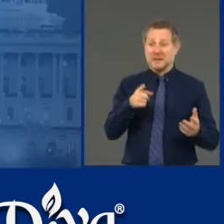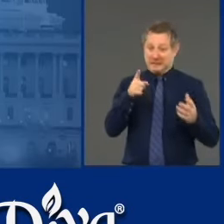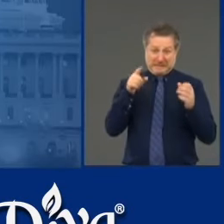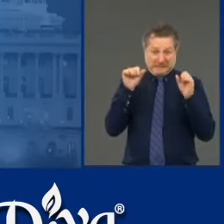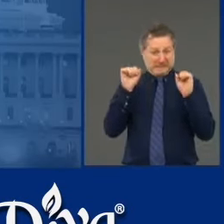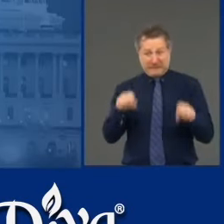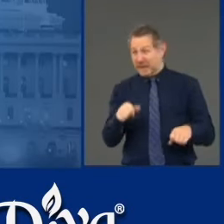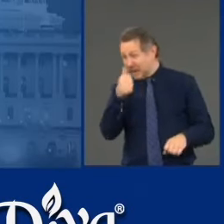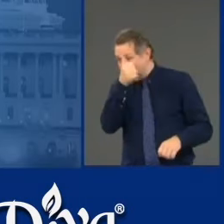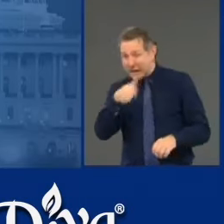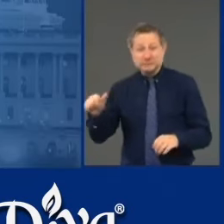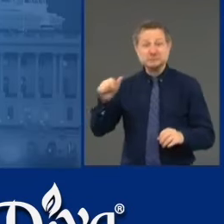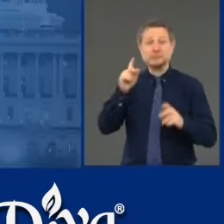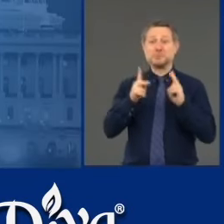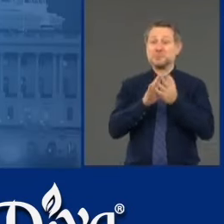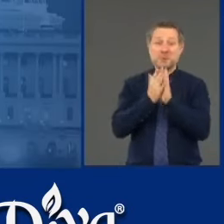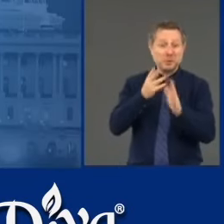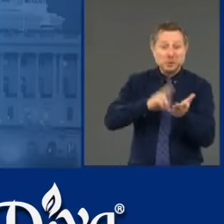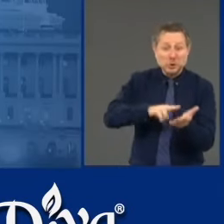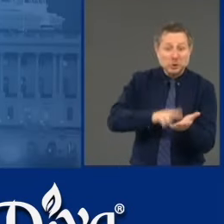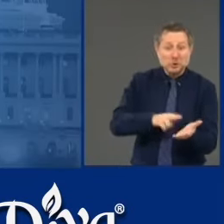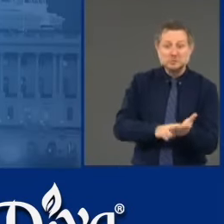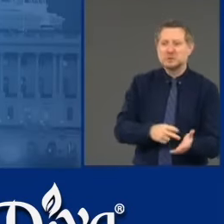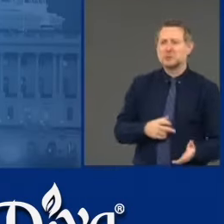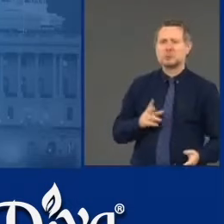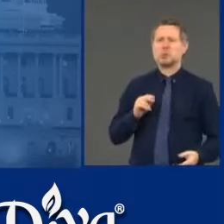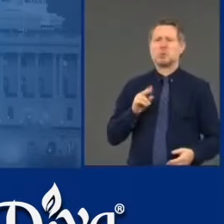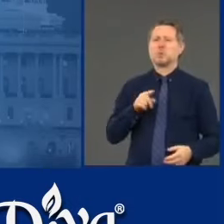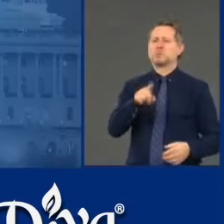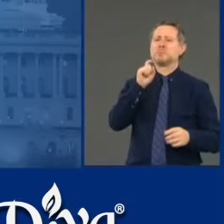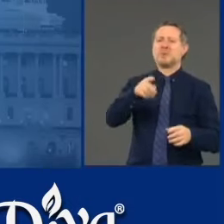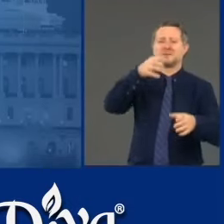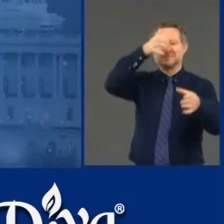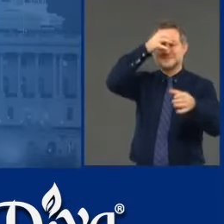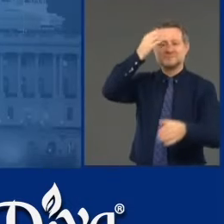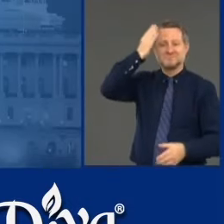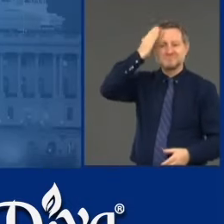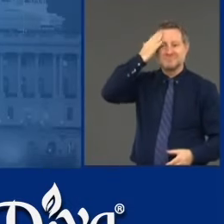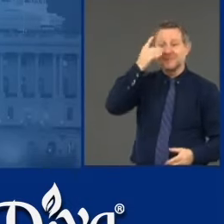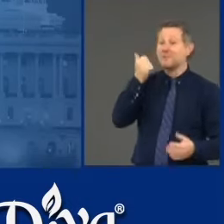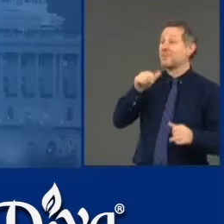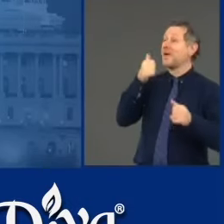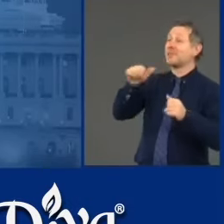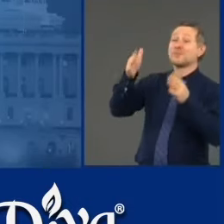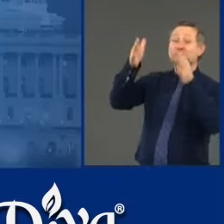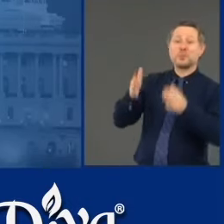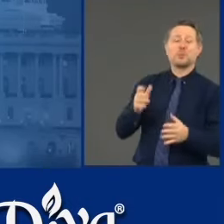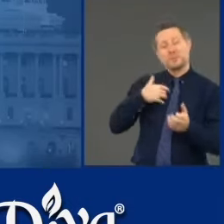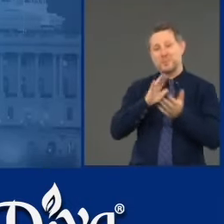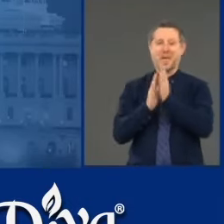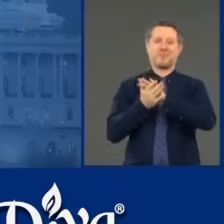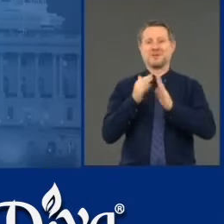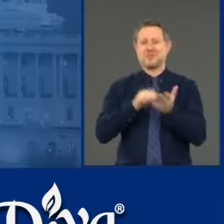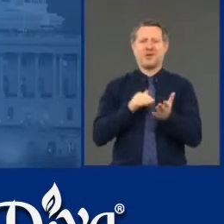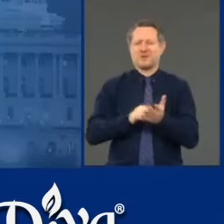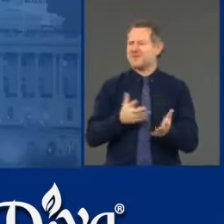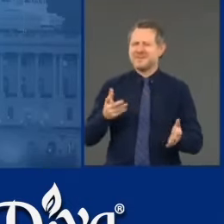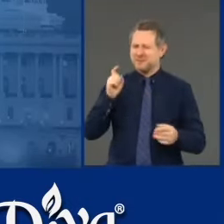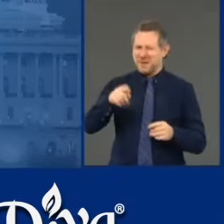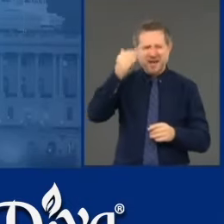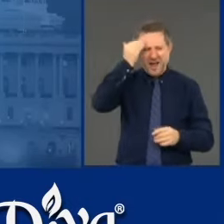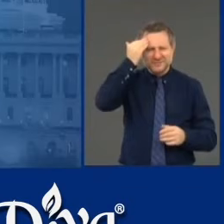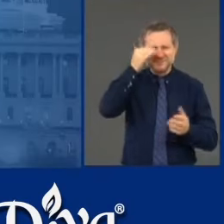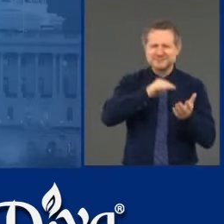Oh, no, you have to know what you're talking about. Can anyone be a doctor? No, you have to know what you're talking about. Can anyone be a lawyer?